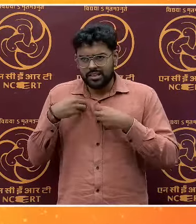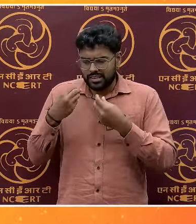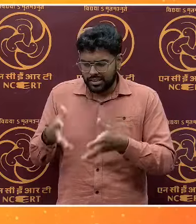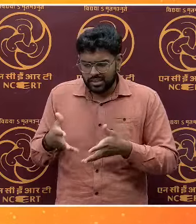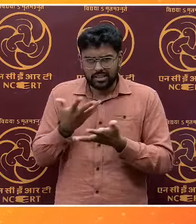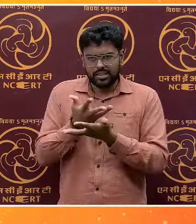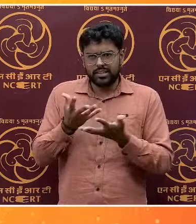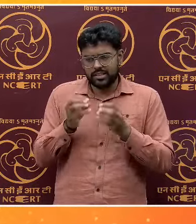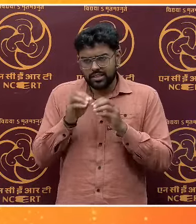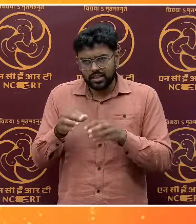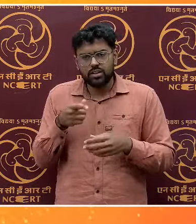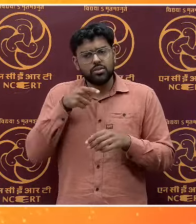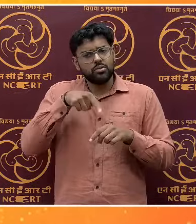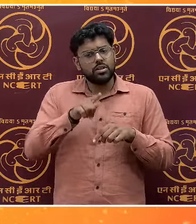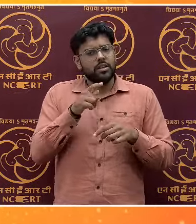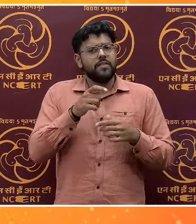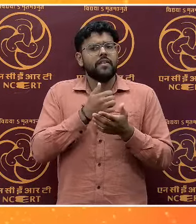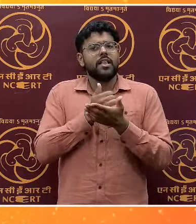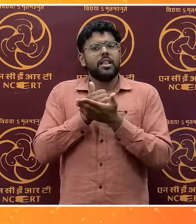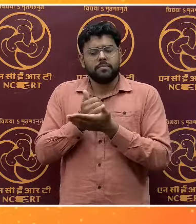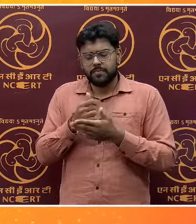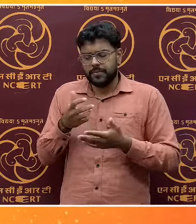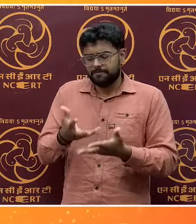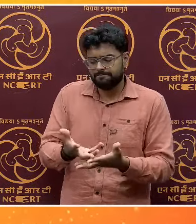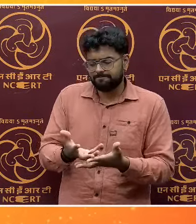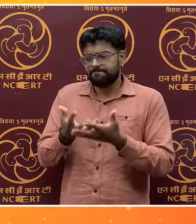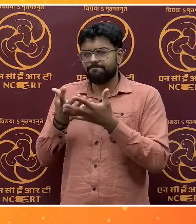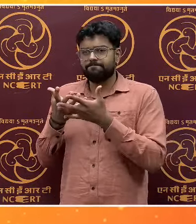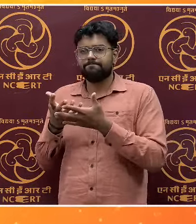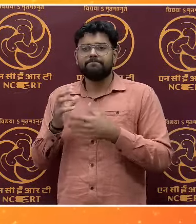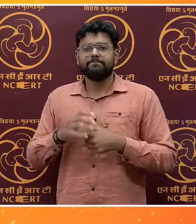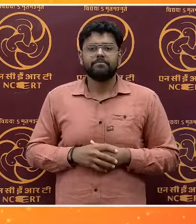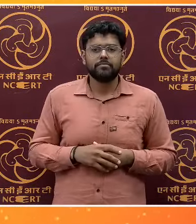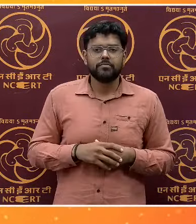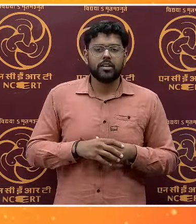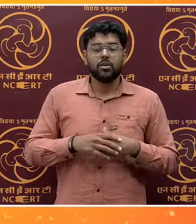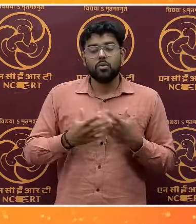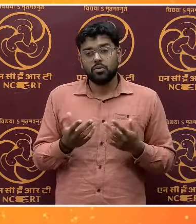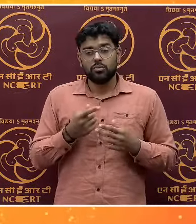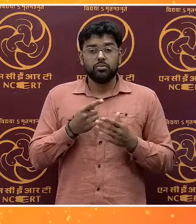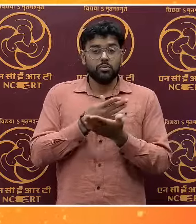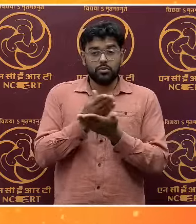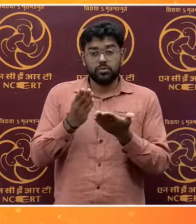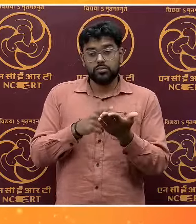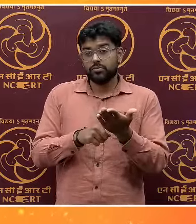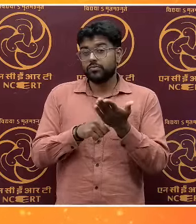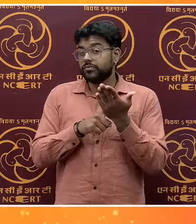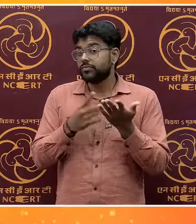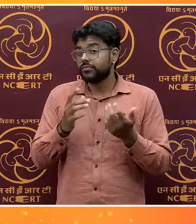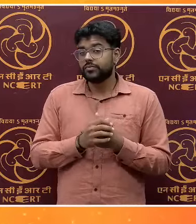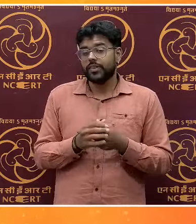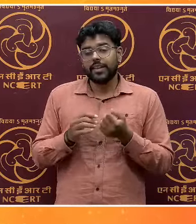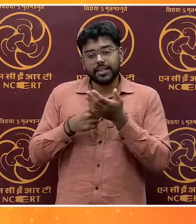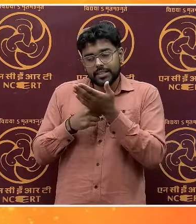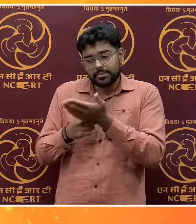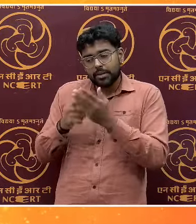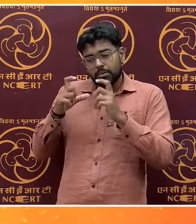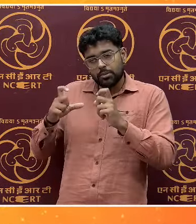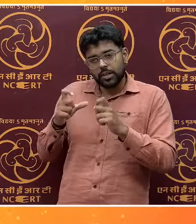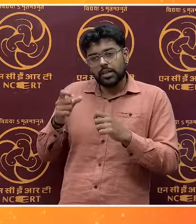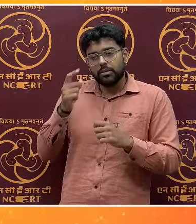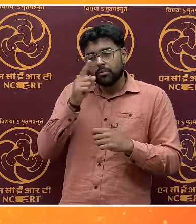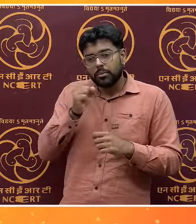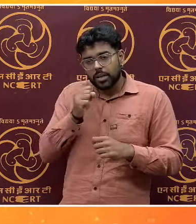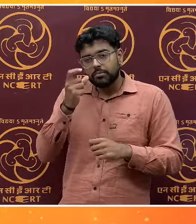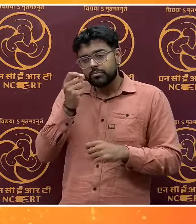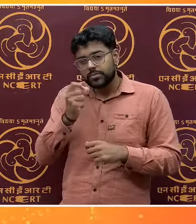on the yeah, floor and you are helping yeah, helping in picking it up. and then you can just show that respect and care for the elderly That's